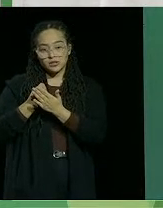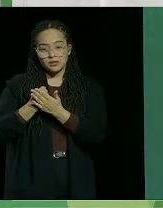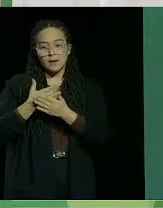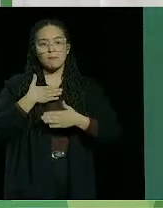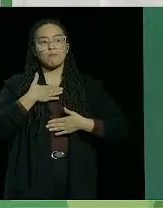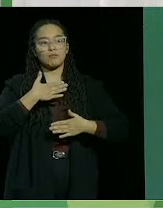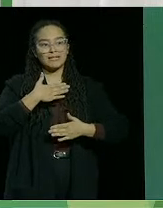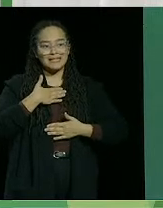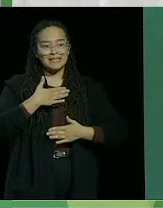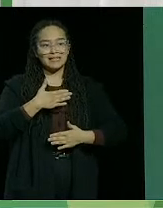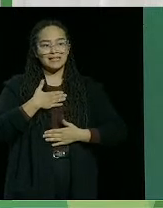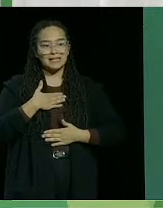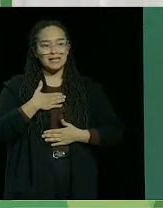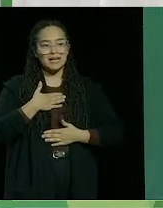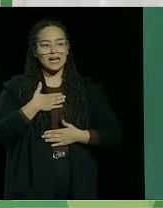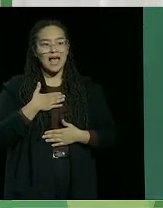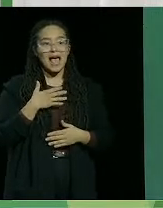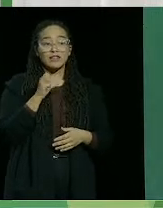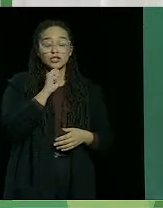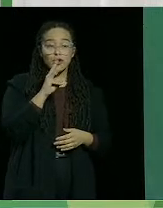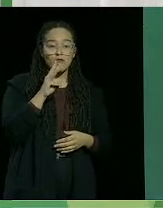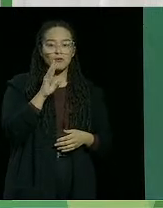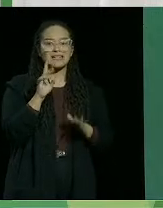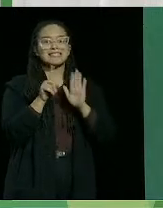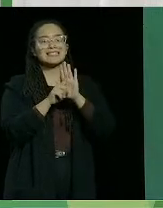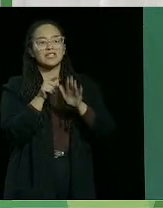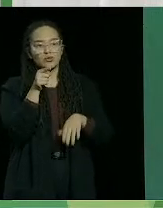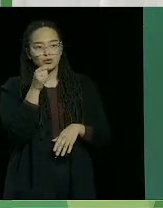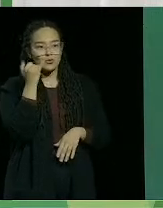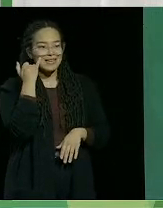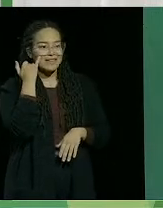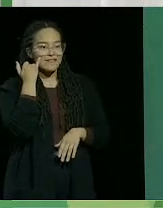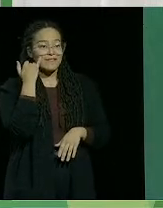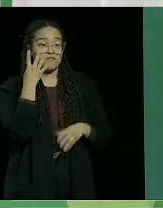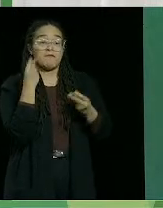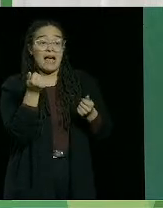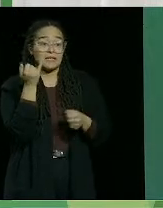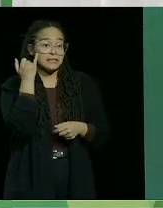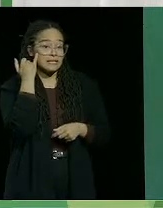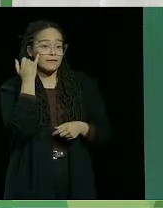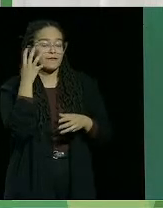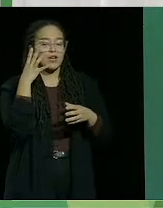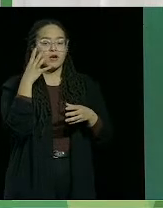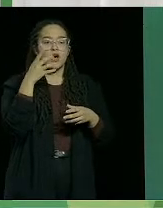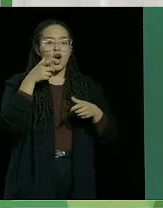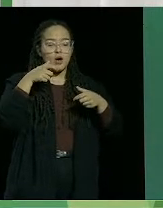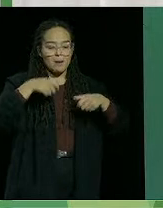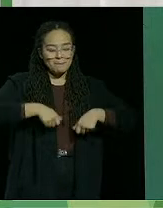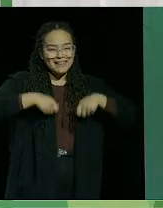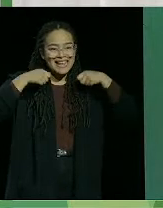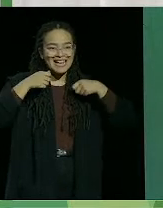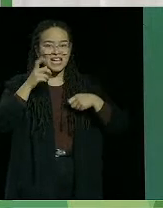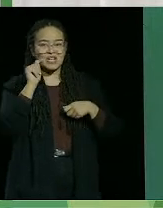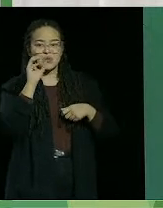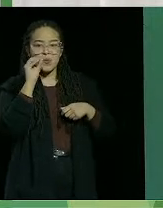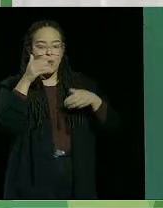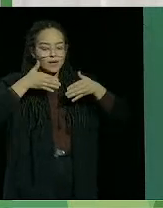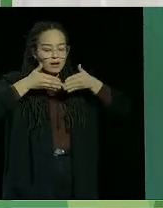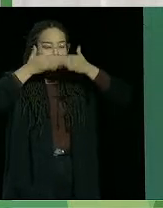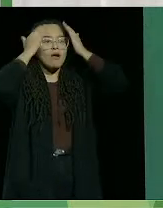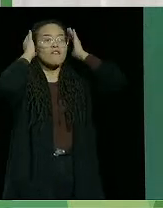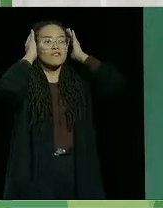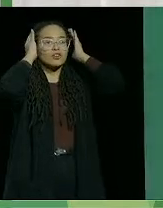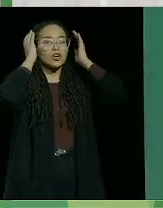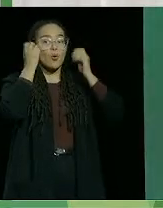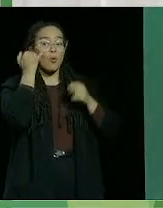rate. The software also signals in good time if a soft toy or blanket is covering the child's airway or if crying